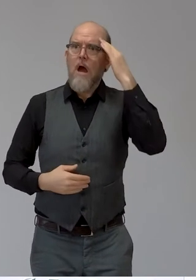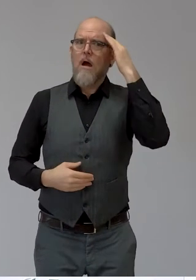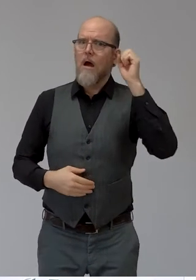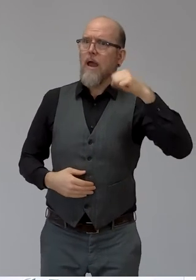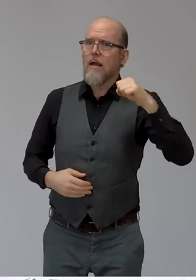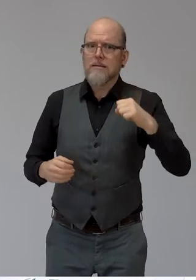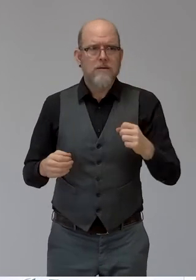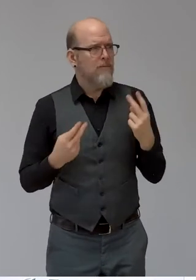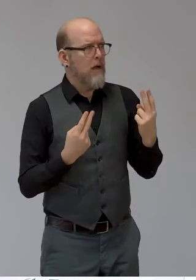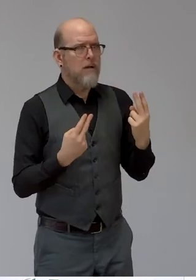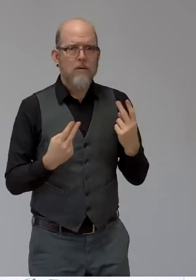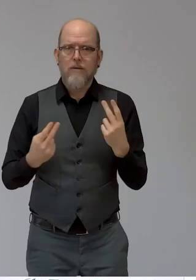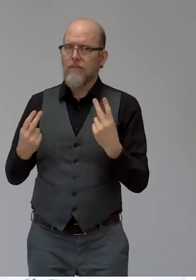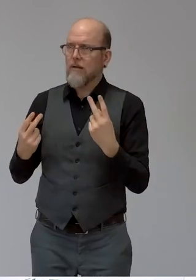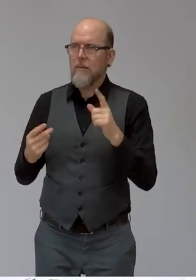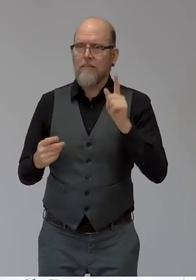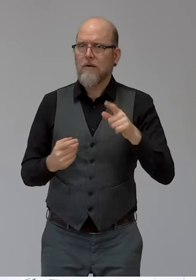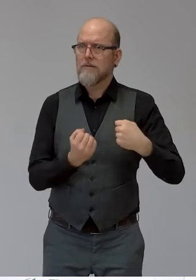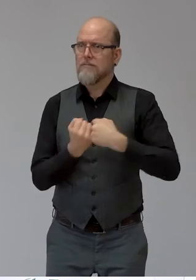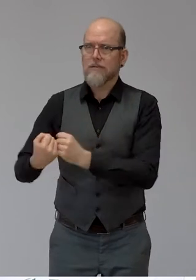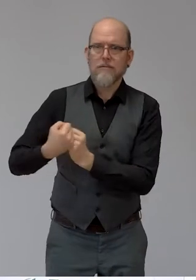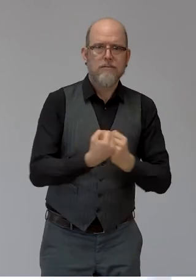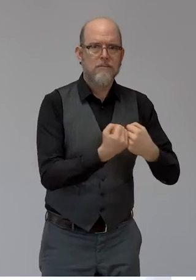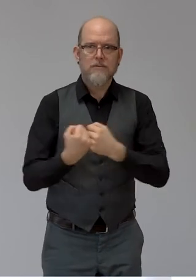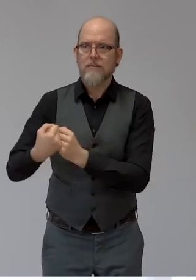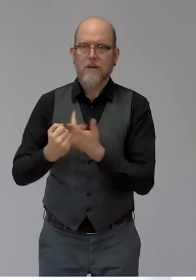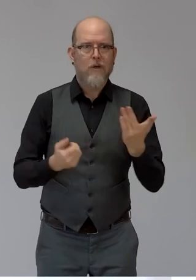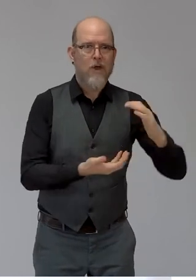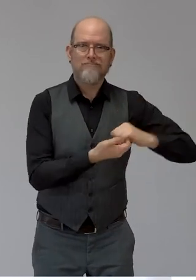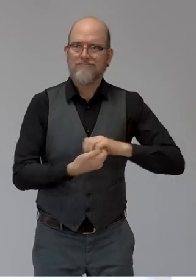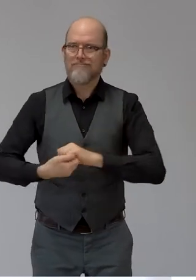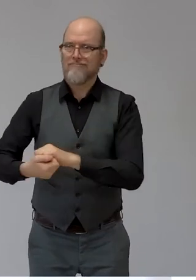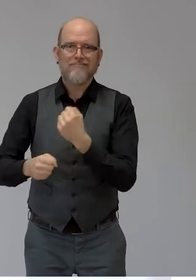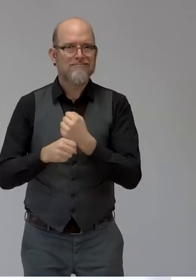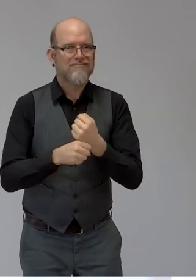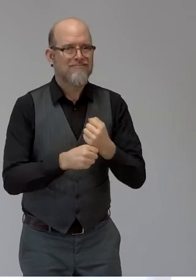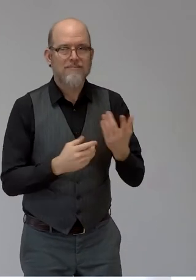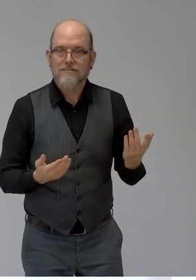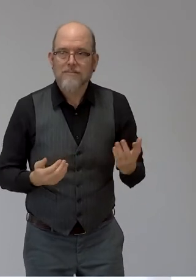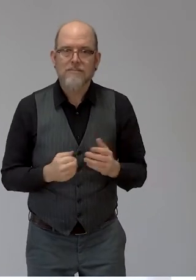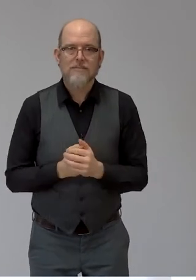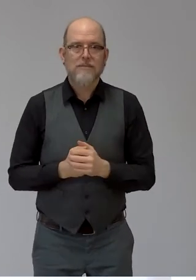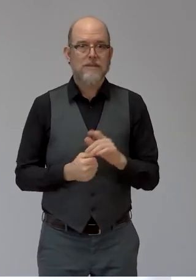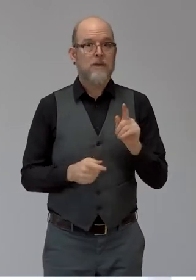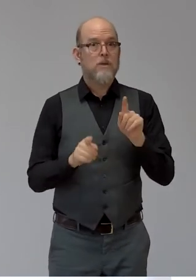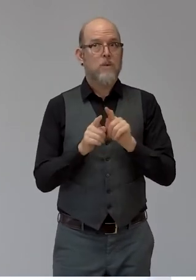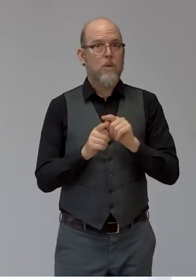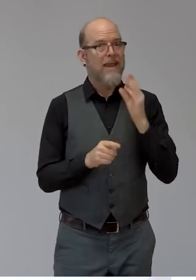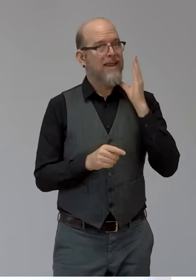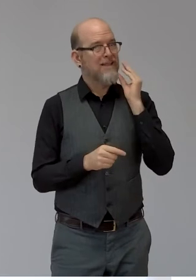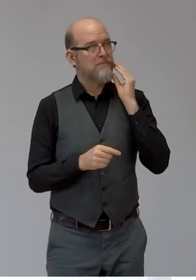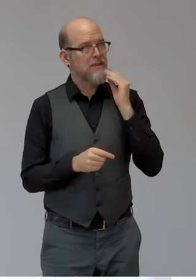keep supporting each other and, you know, to learn, to experience what others may be. So we